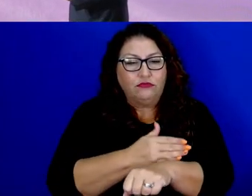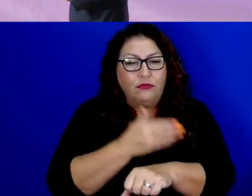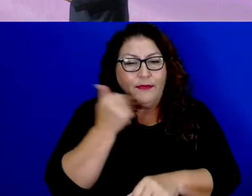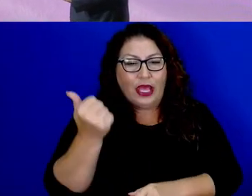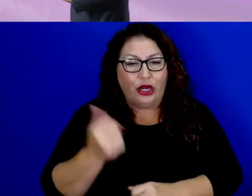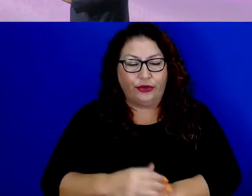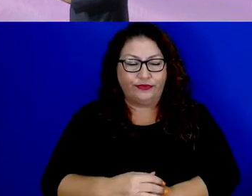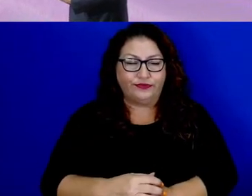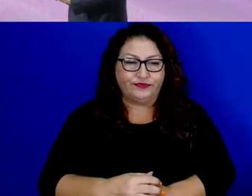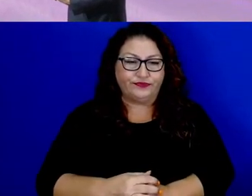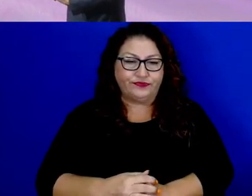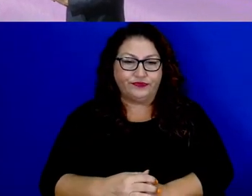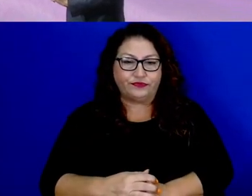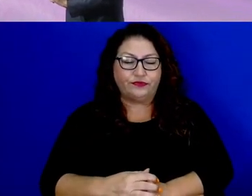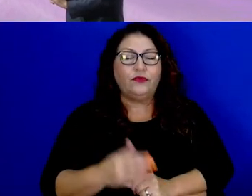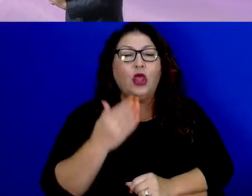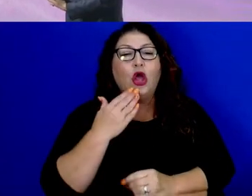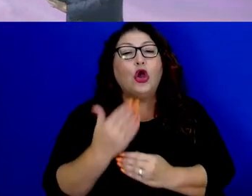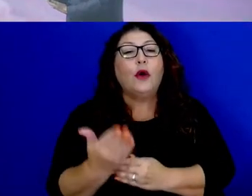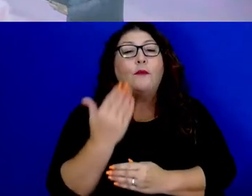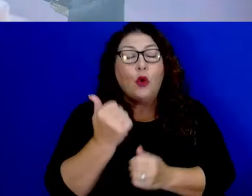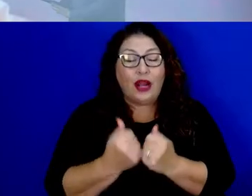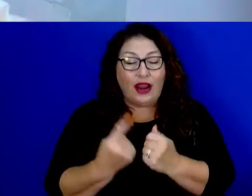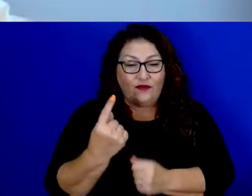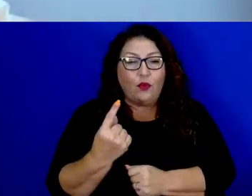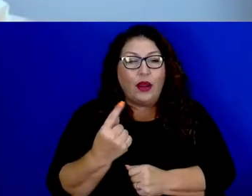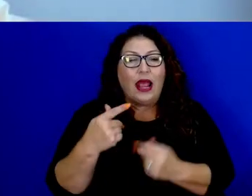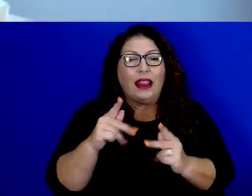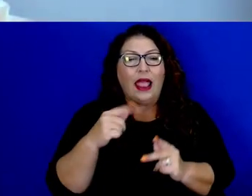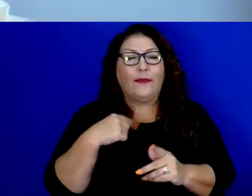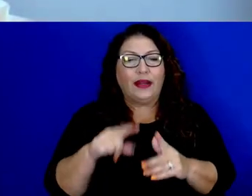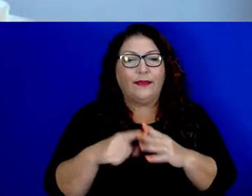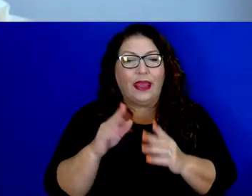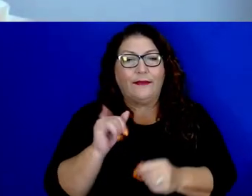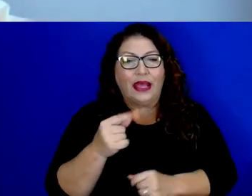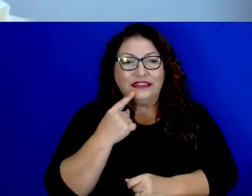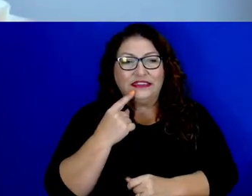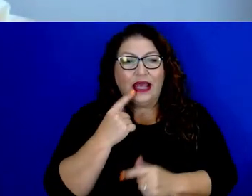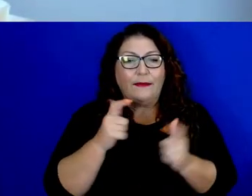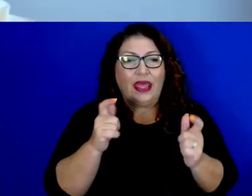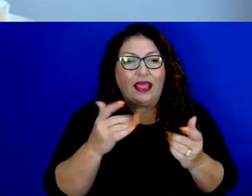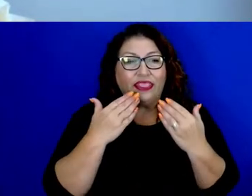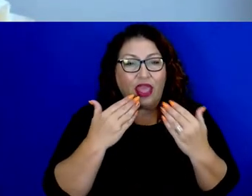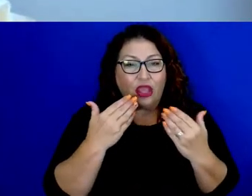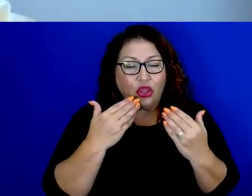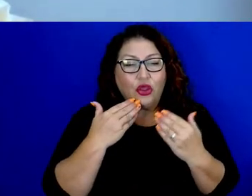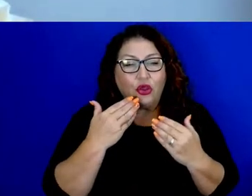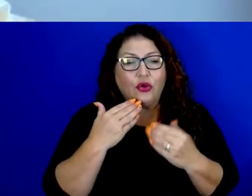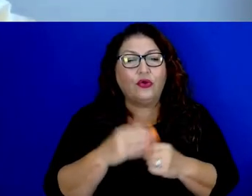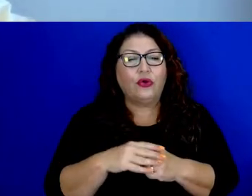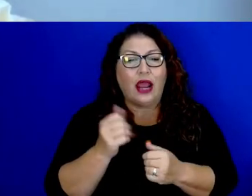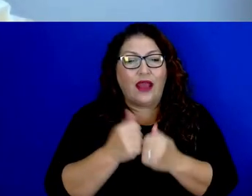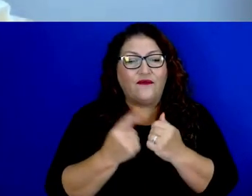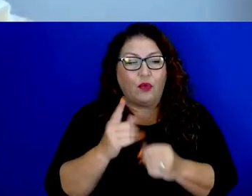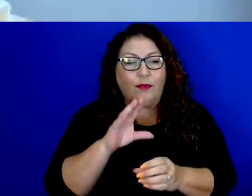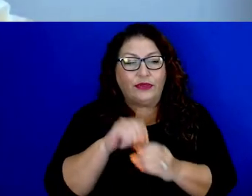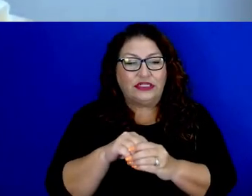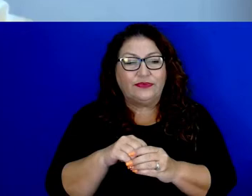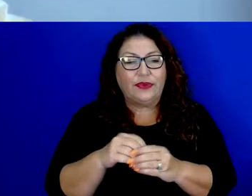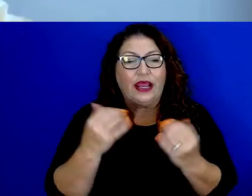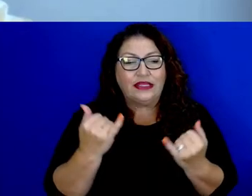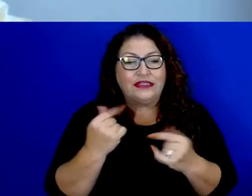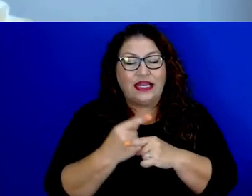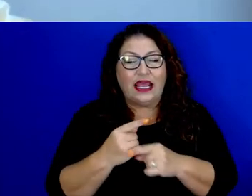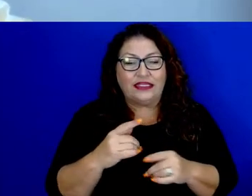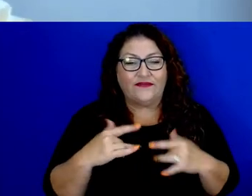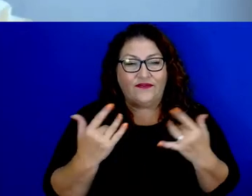Good morning, everyone, and allow me to begin by saying a big thank you to everyone participating in today's event and to those who have made it